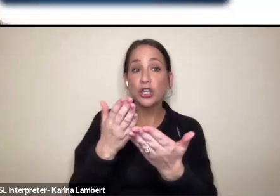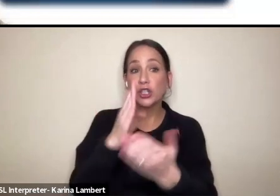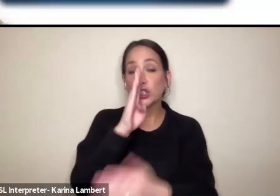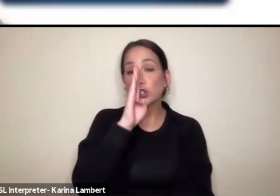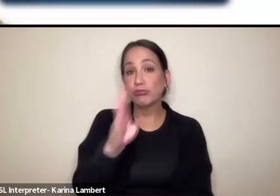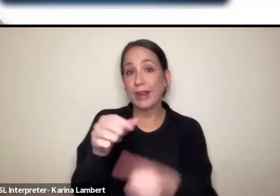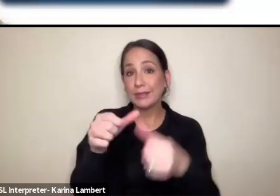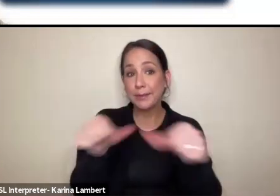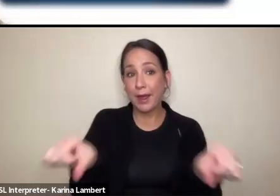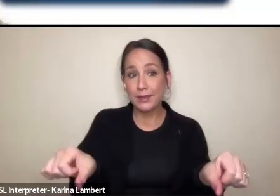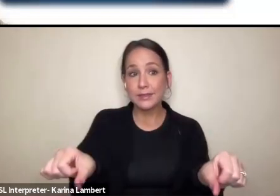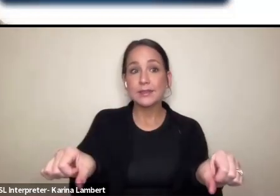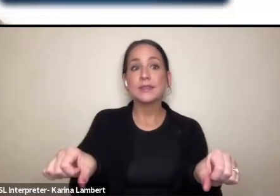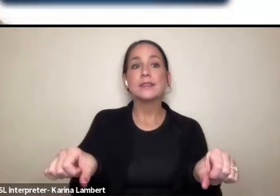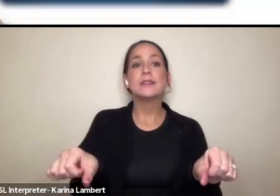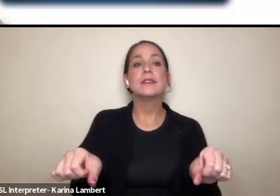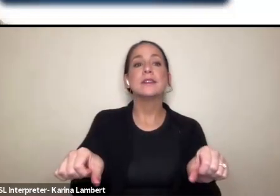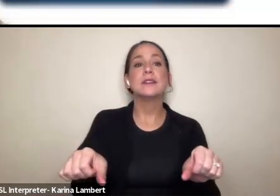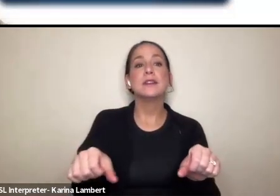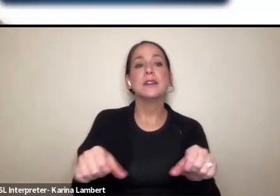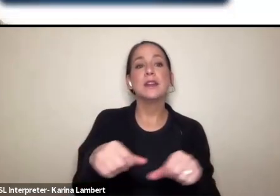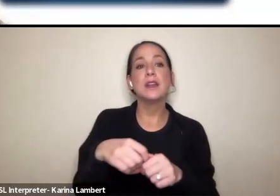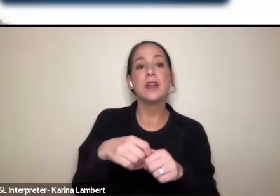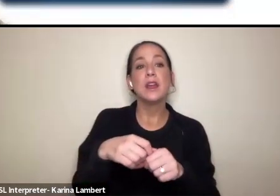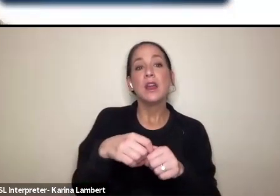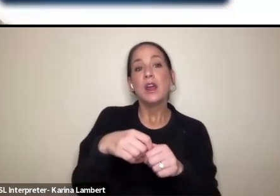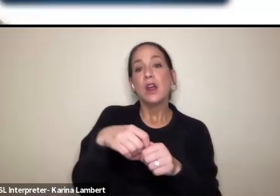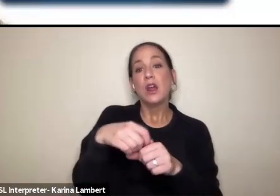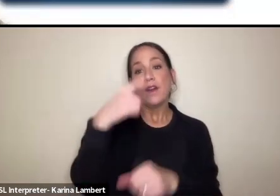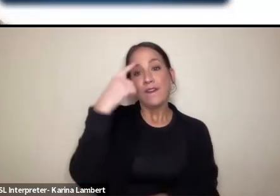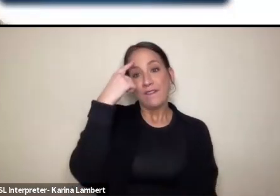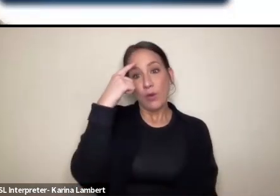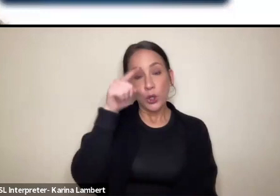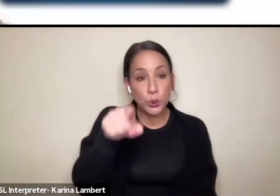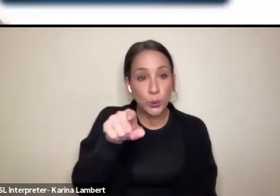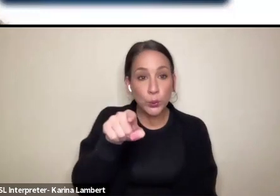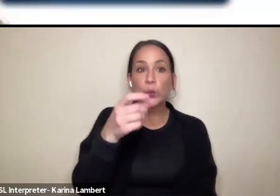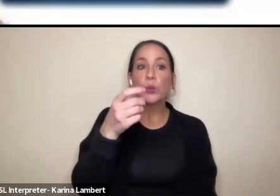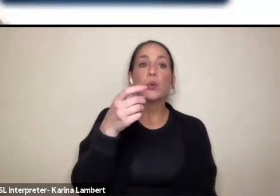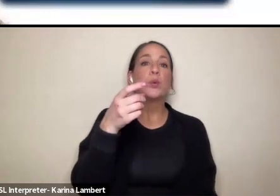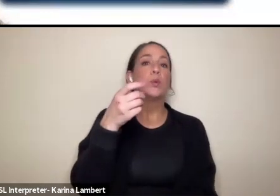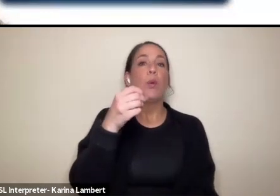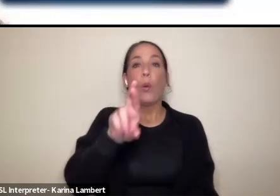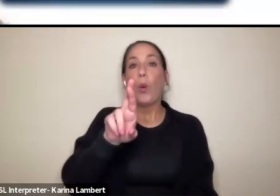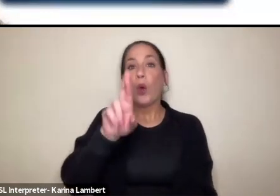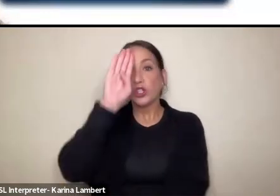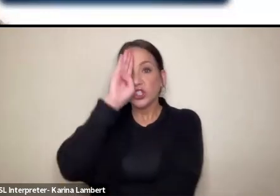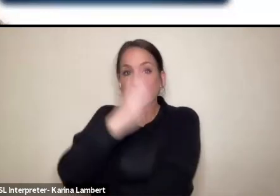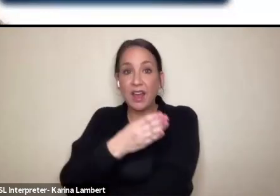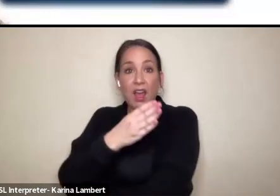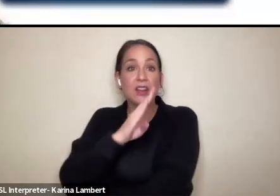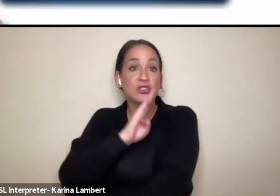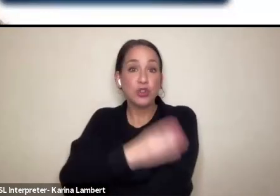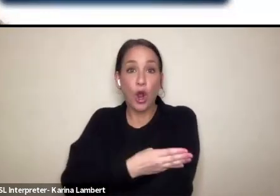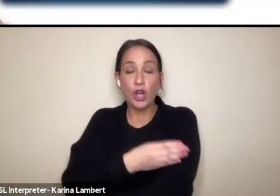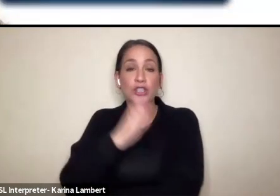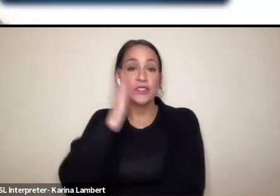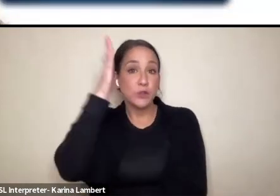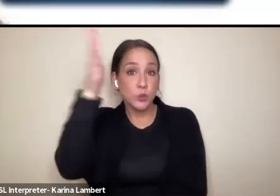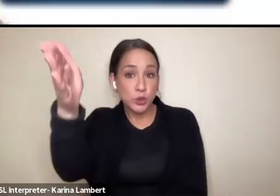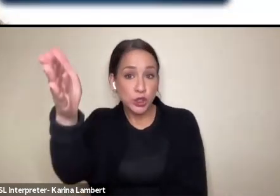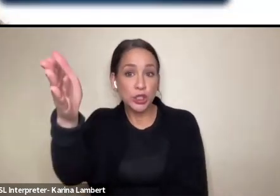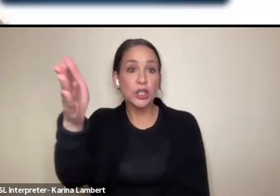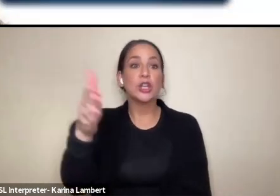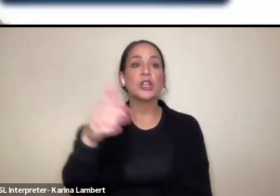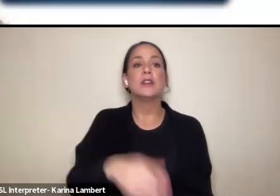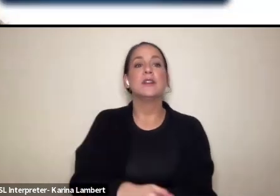contributions for either your son or daughter in the future, or for you now, if you wanted to. If you're the ALR on the account, you could use